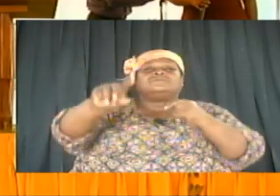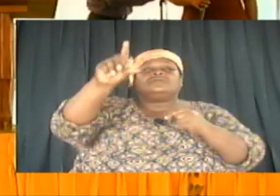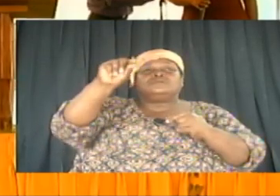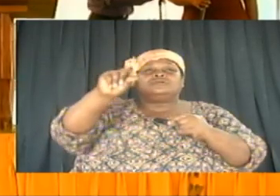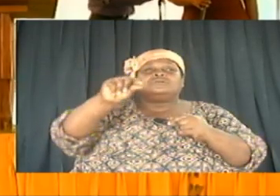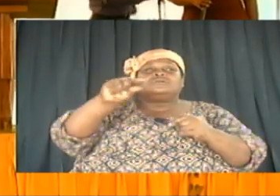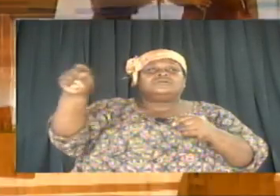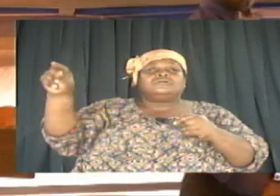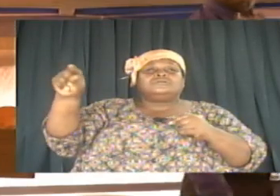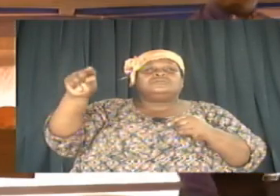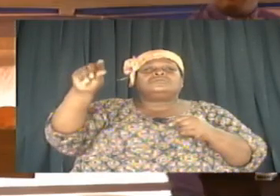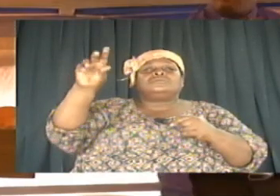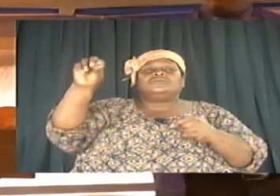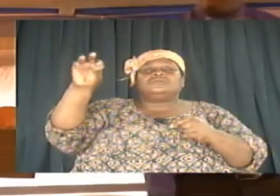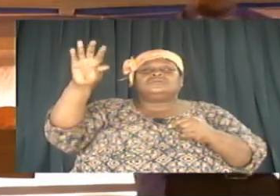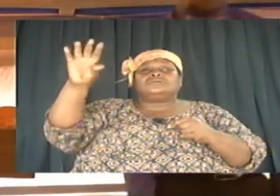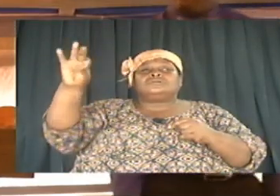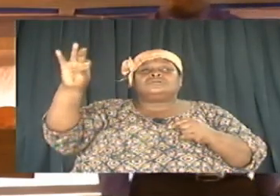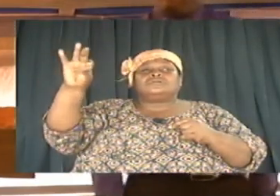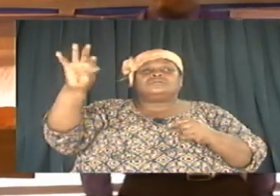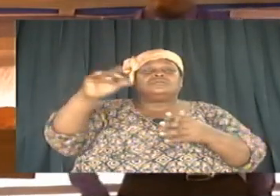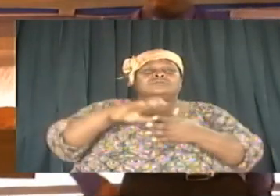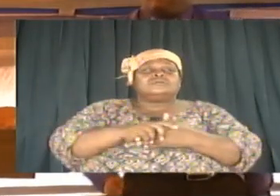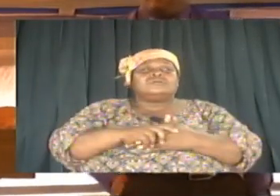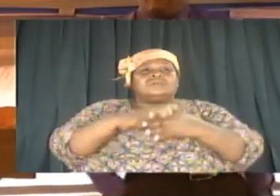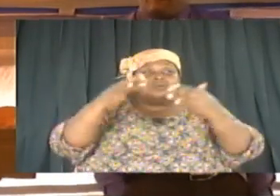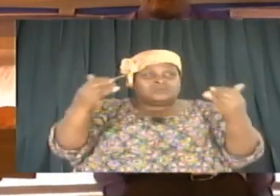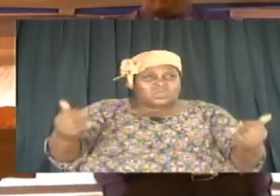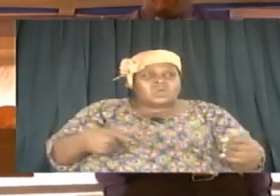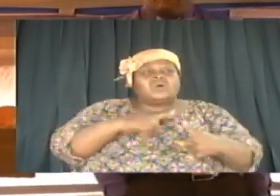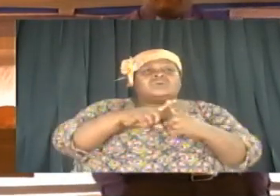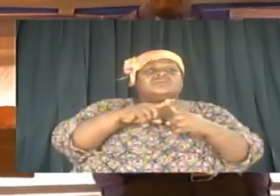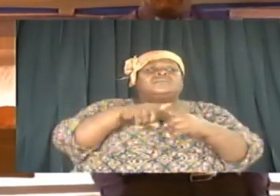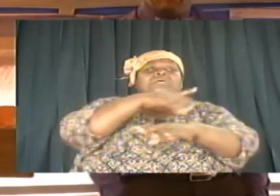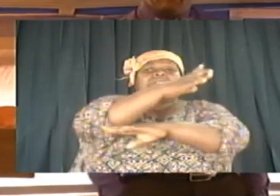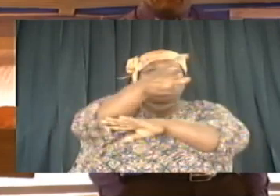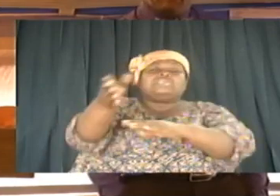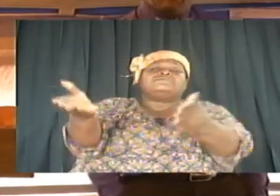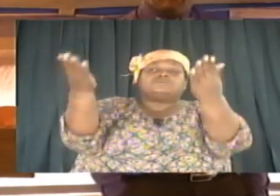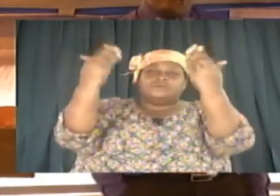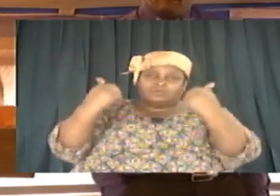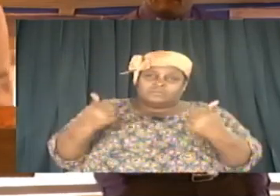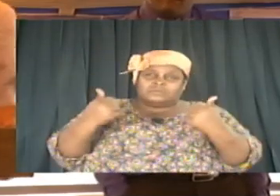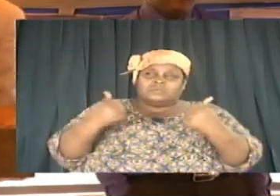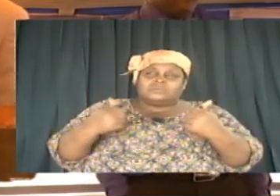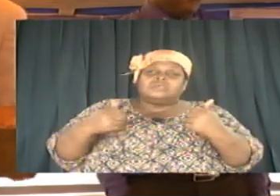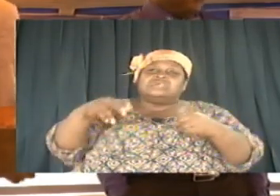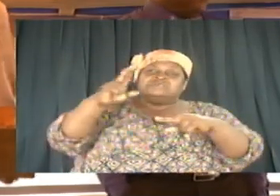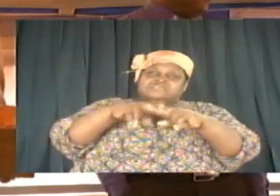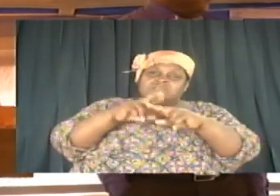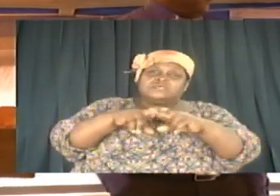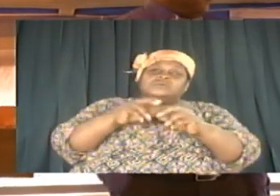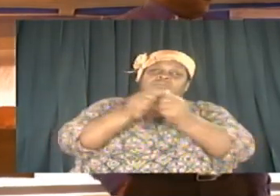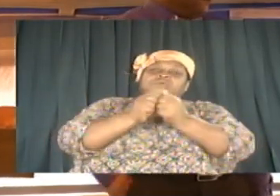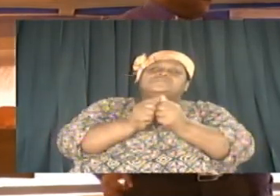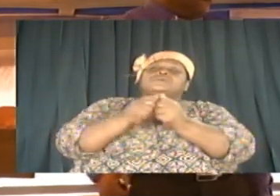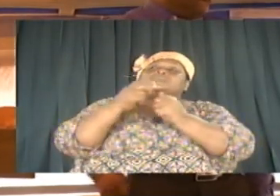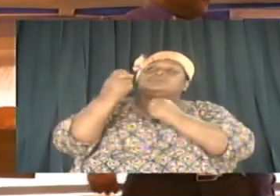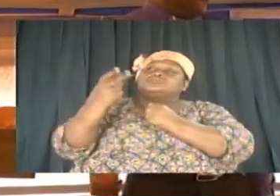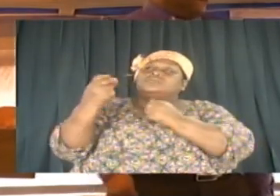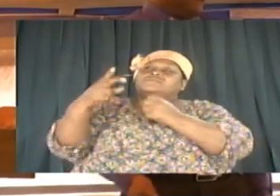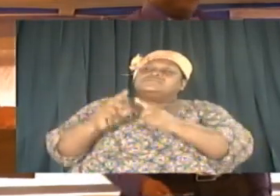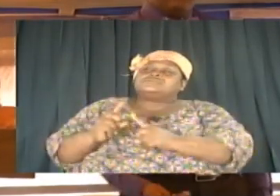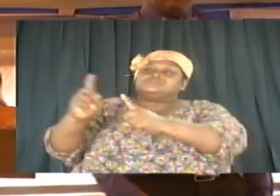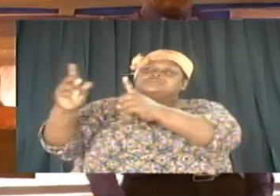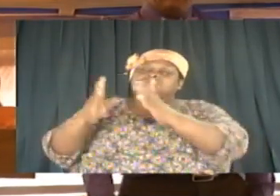verse 29. Now when the evening was come, he sat down with the 12, and as